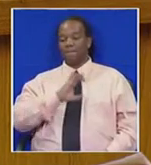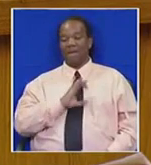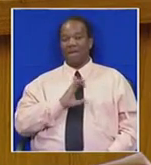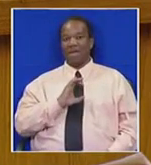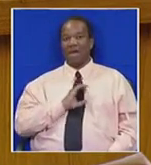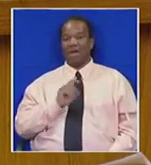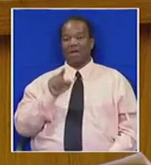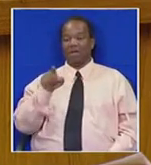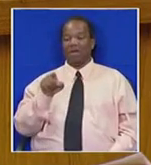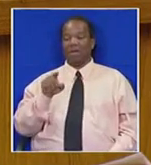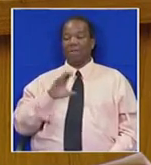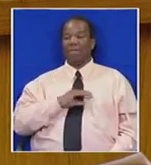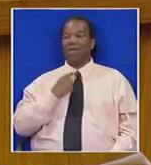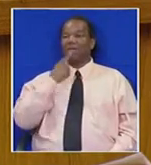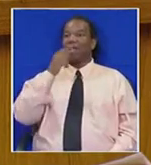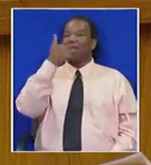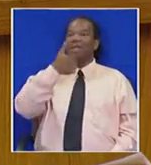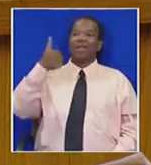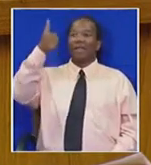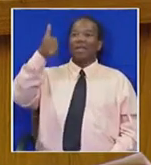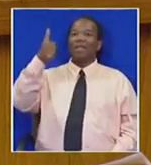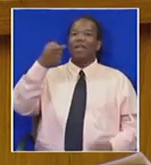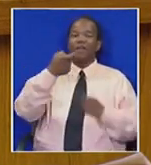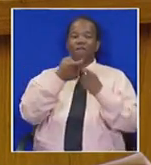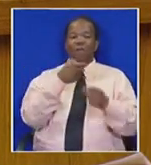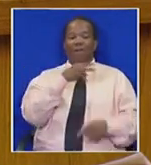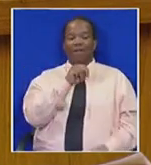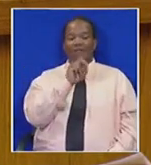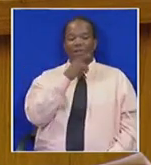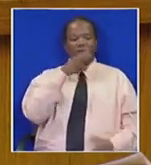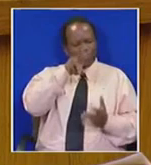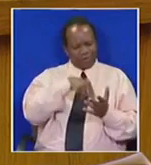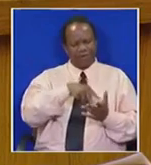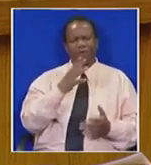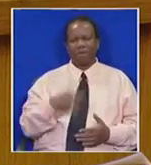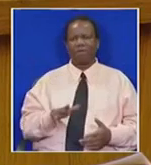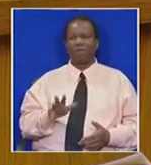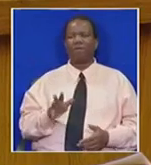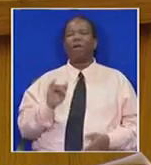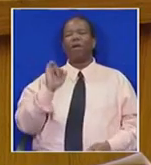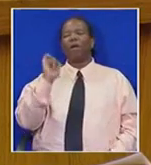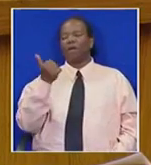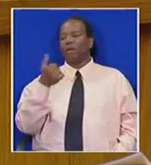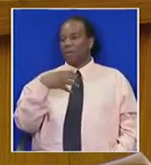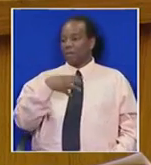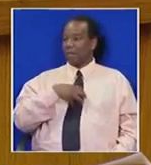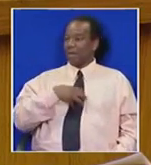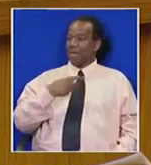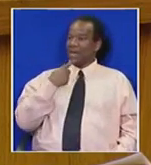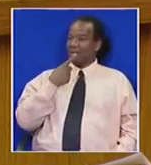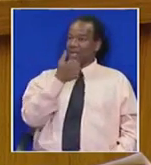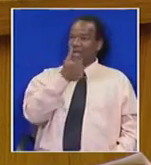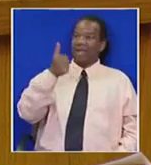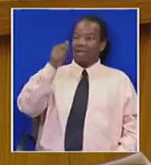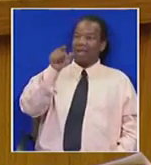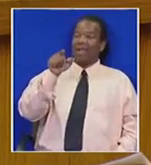of the water utility. This comes from the NDP, if you haven't read it. The mayor blames the head of the water utility. The head